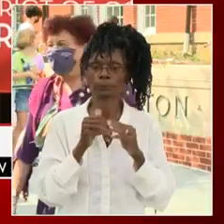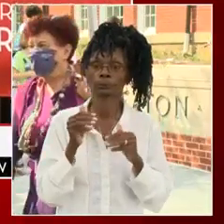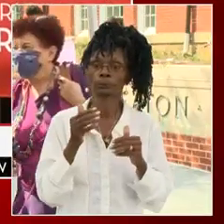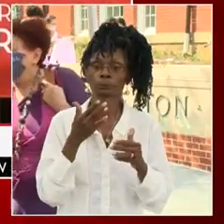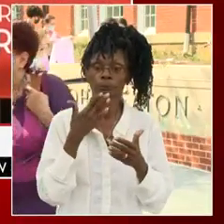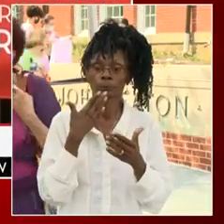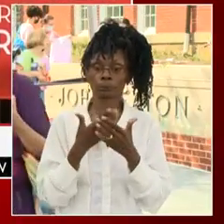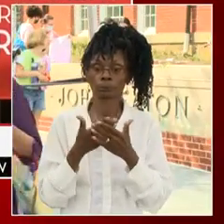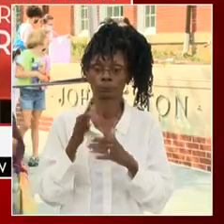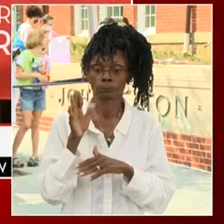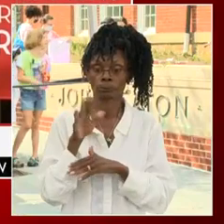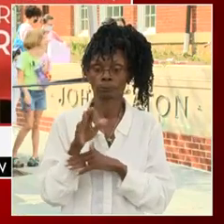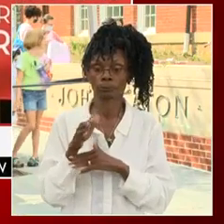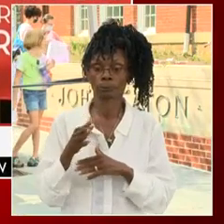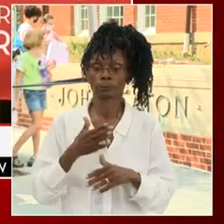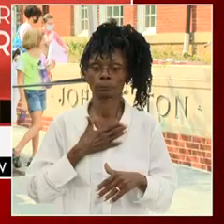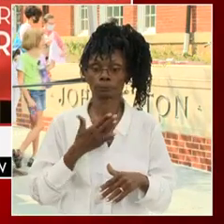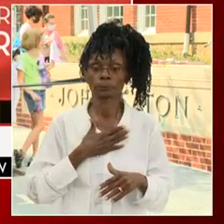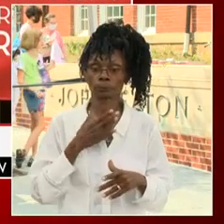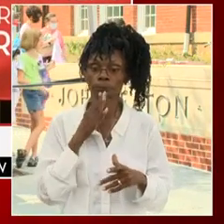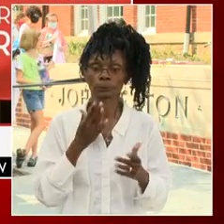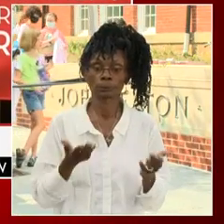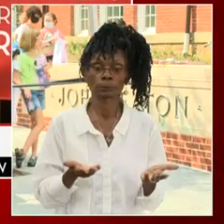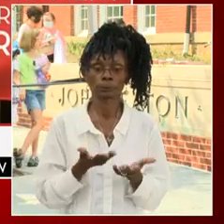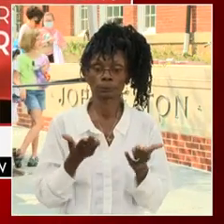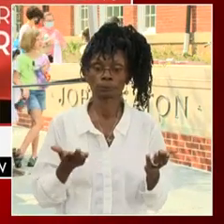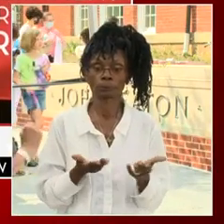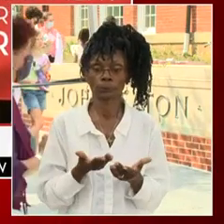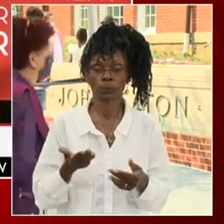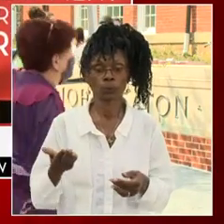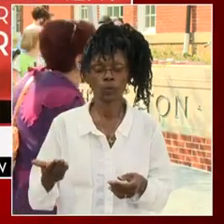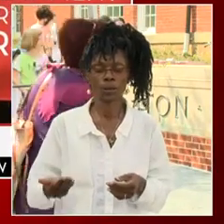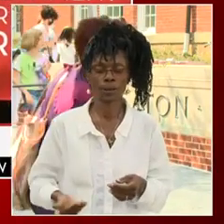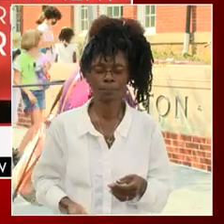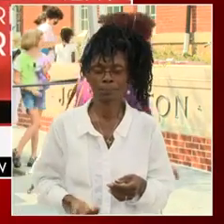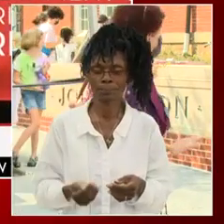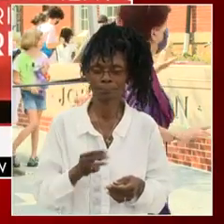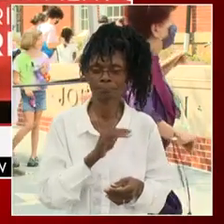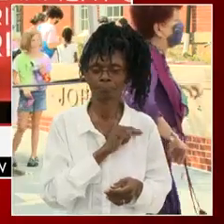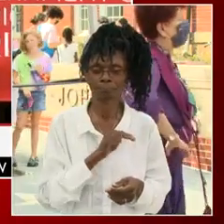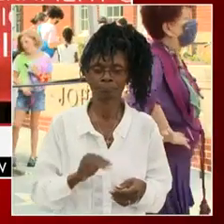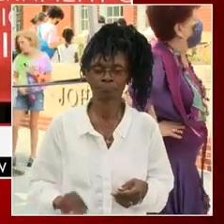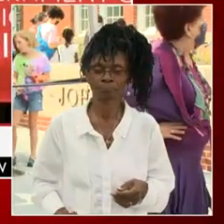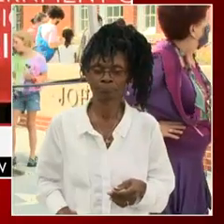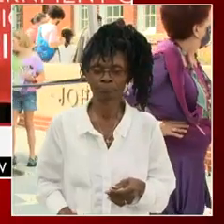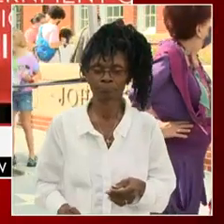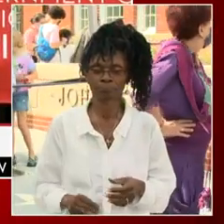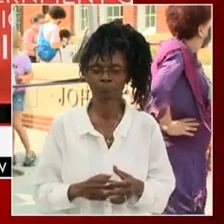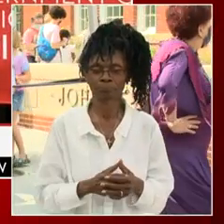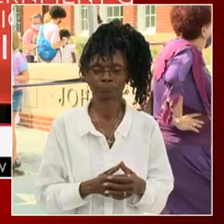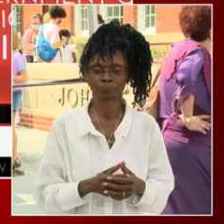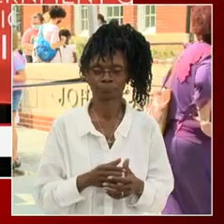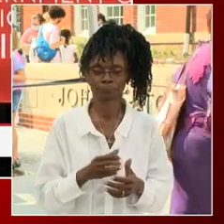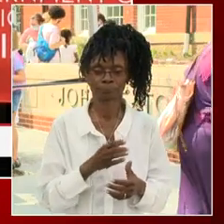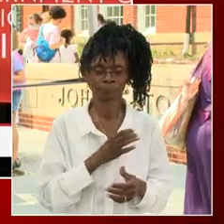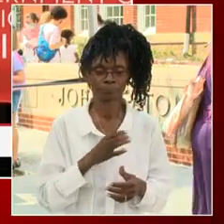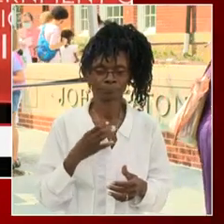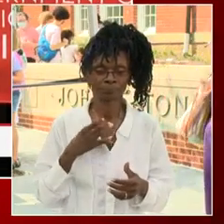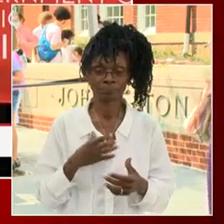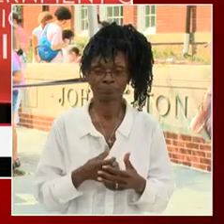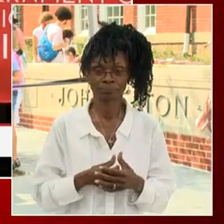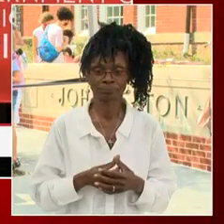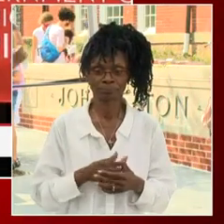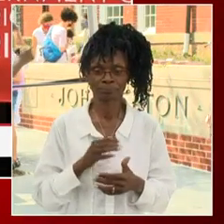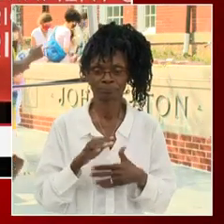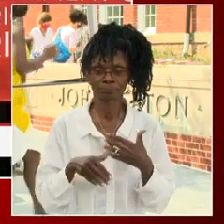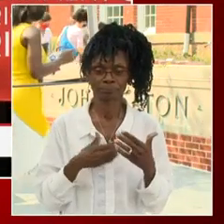this afternoon to welcome the mayor, the Councilwoman Che, and the entire Eaton Eagle community to your new